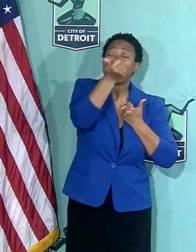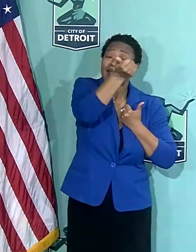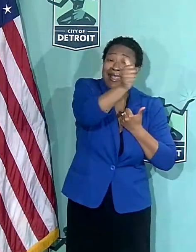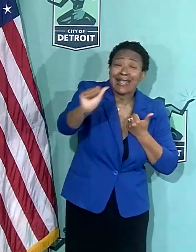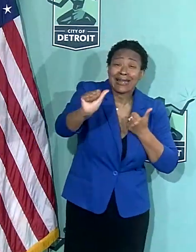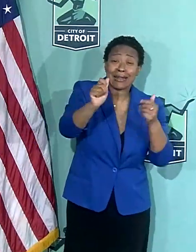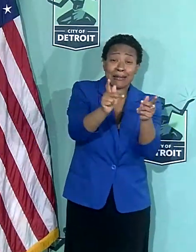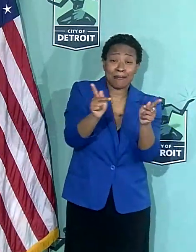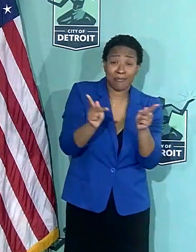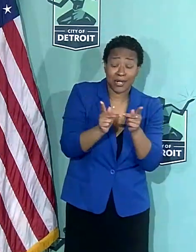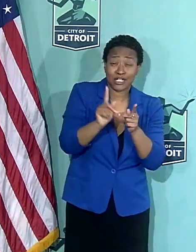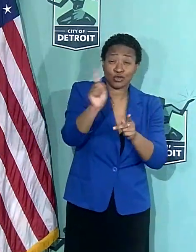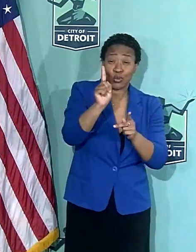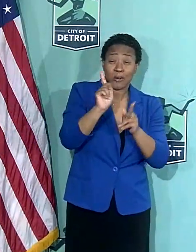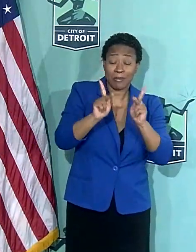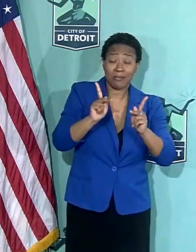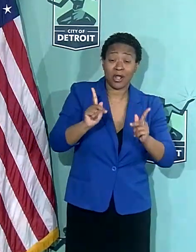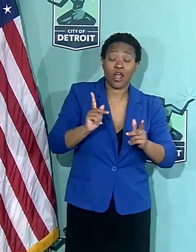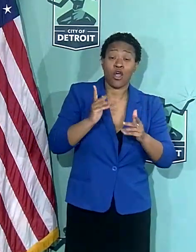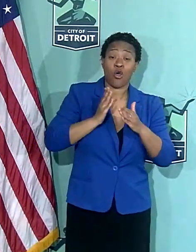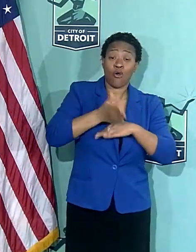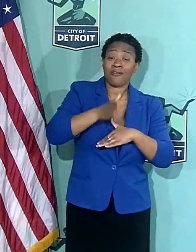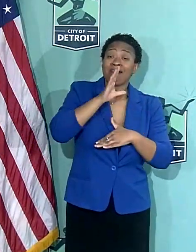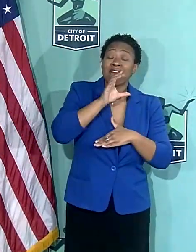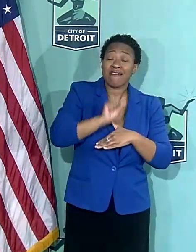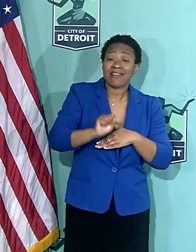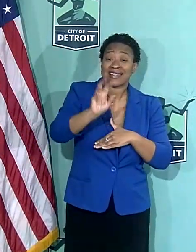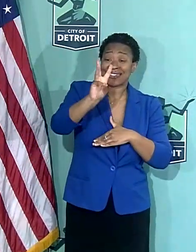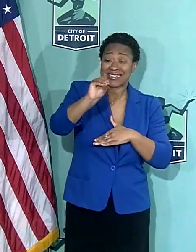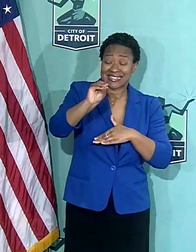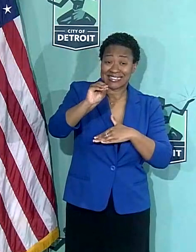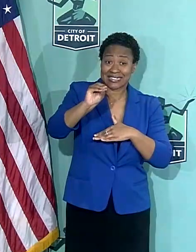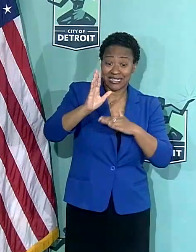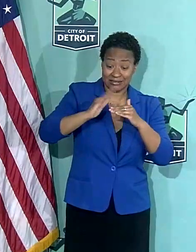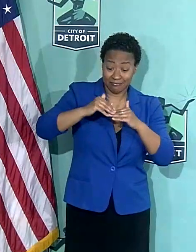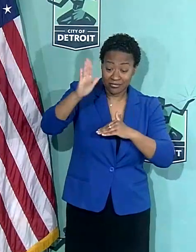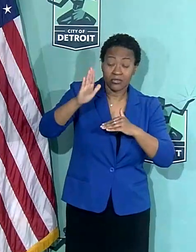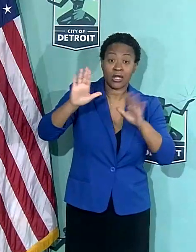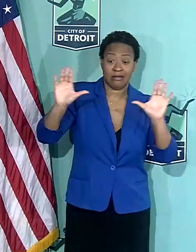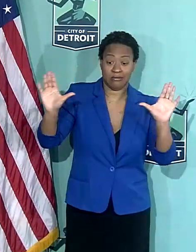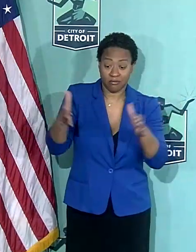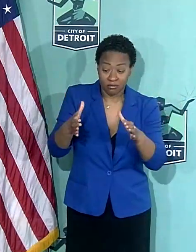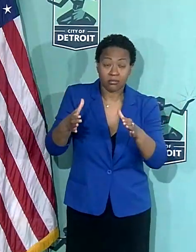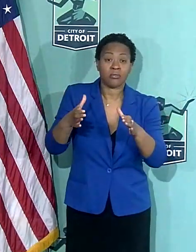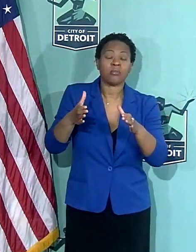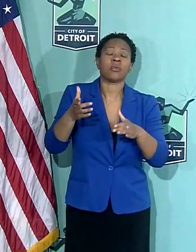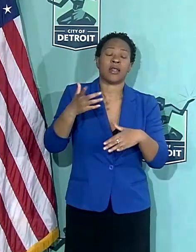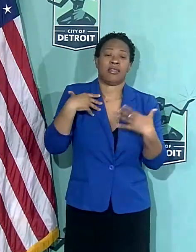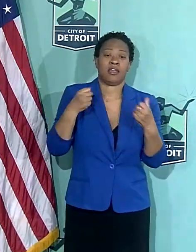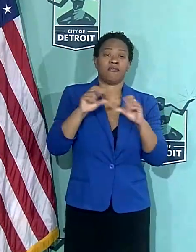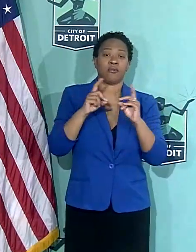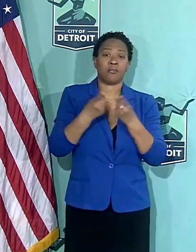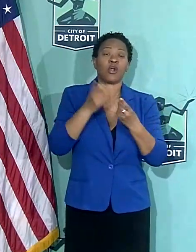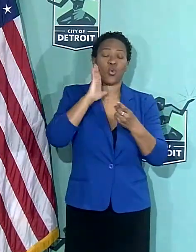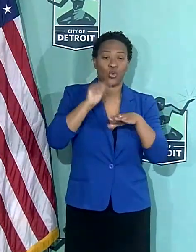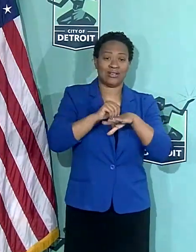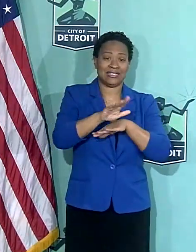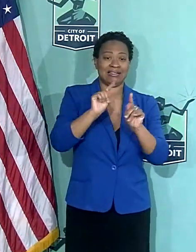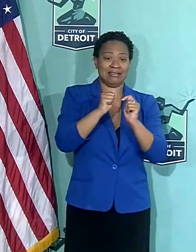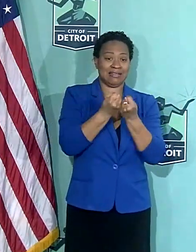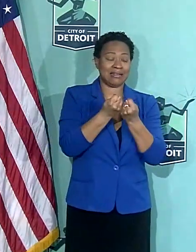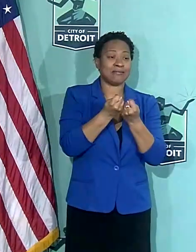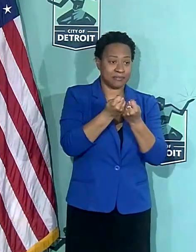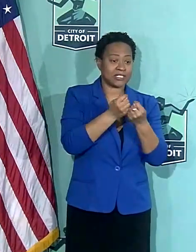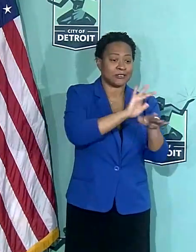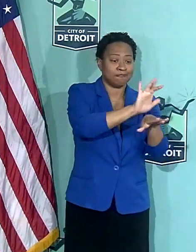place where people over the age of 60 are clustered, the health department is going to be sending teams in,